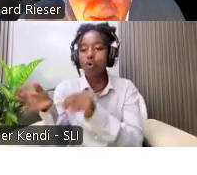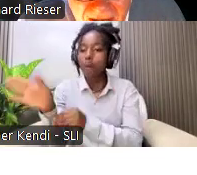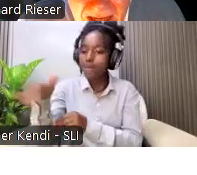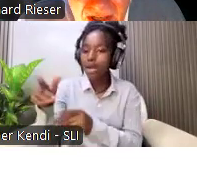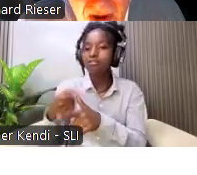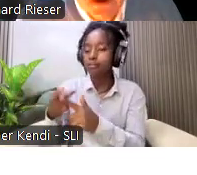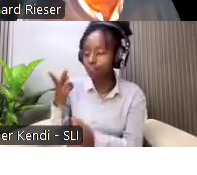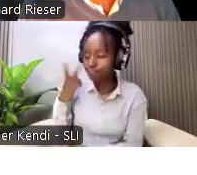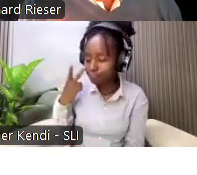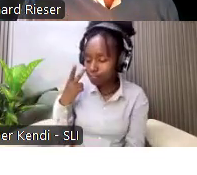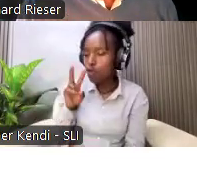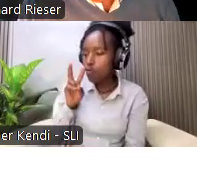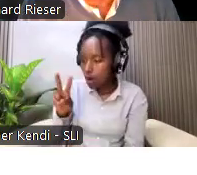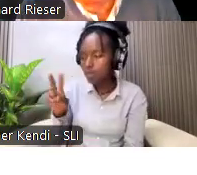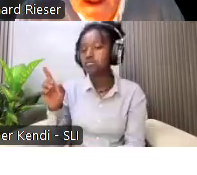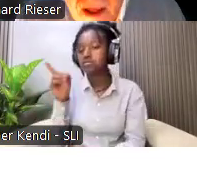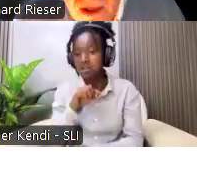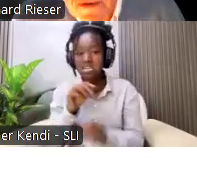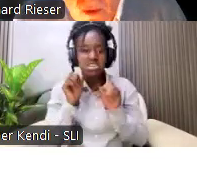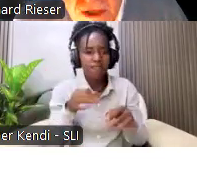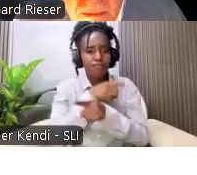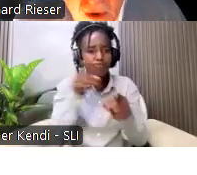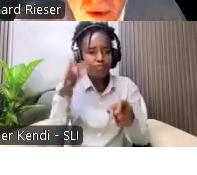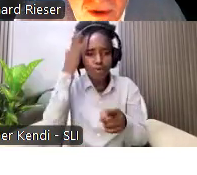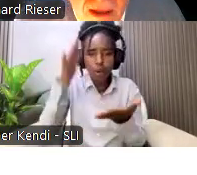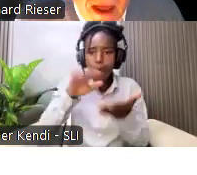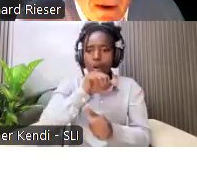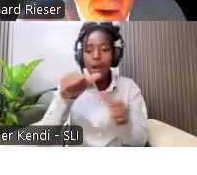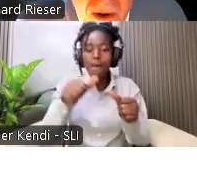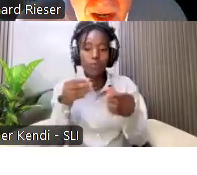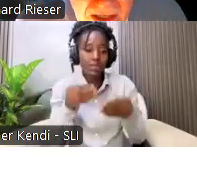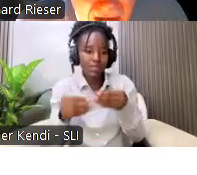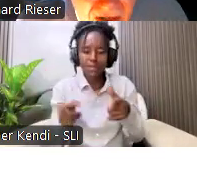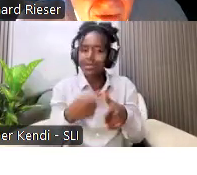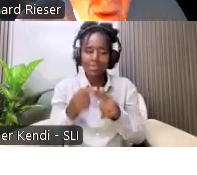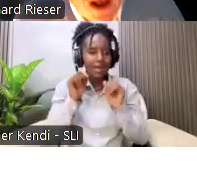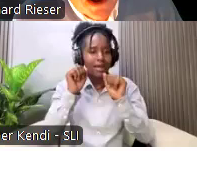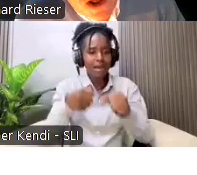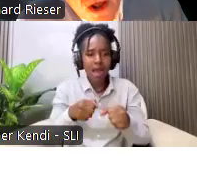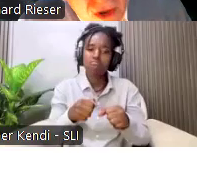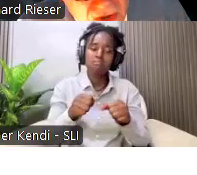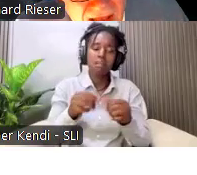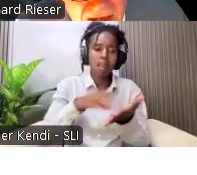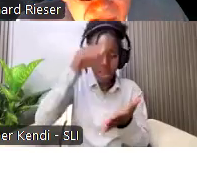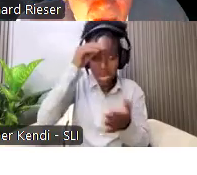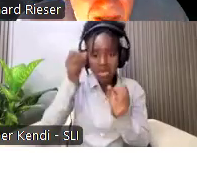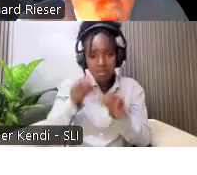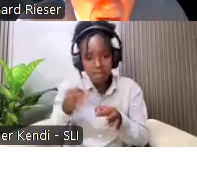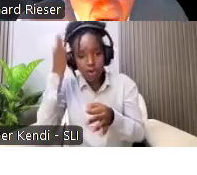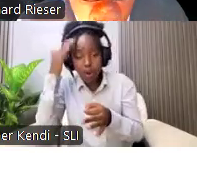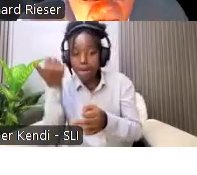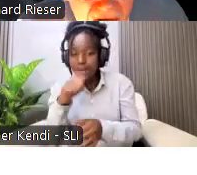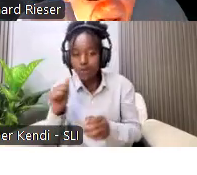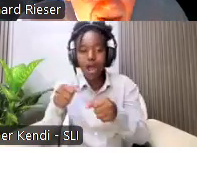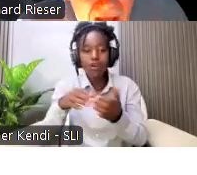about disability in general, and I'm going to just touch on it, there's 14 modules up there on the training section from our